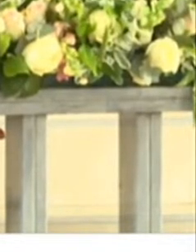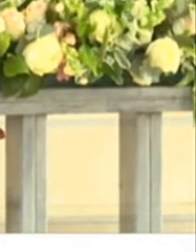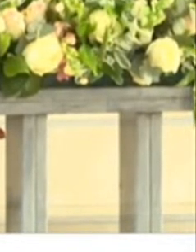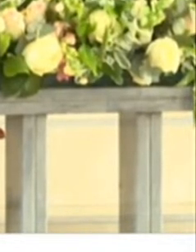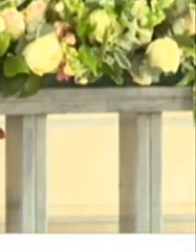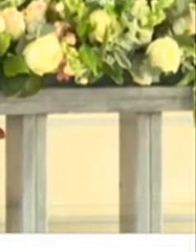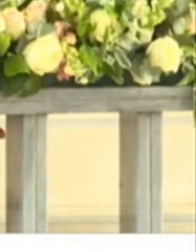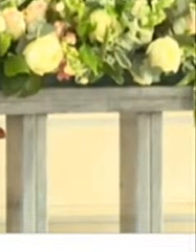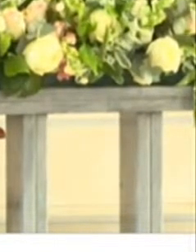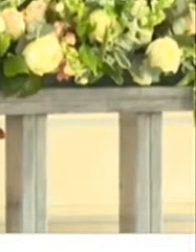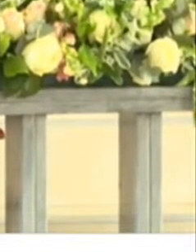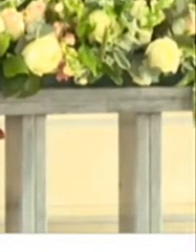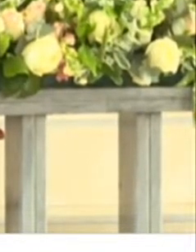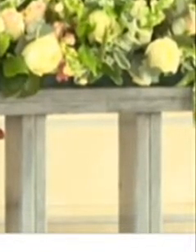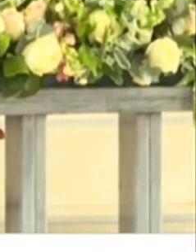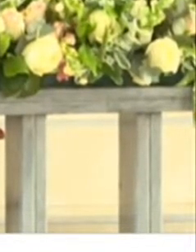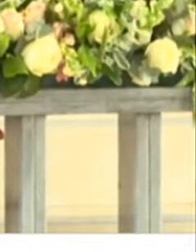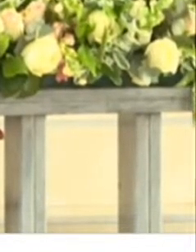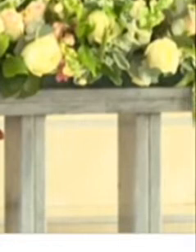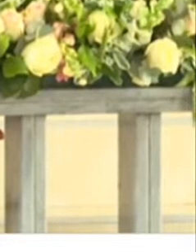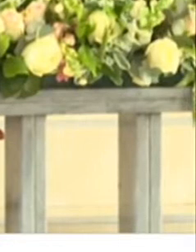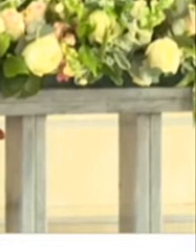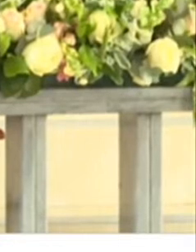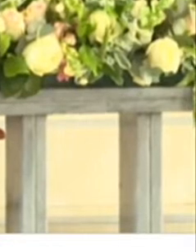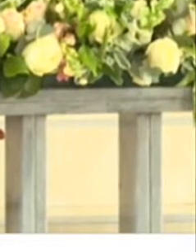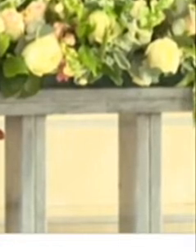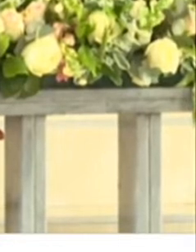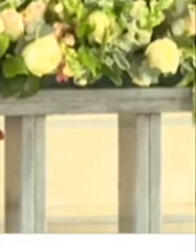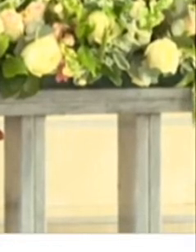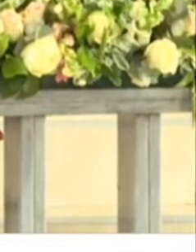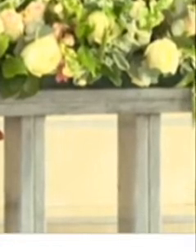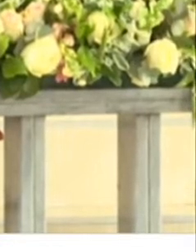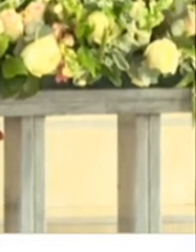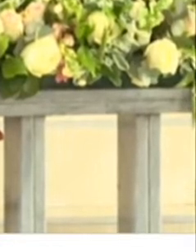In his Eulogy of Aesthetics,